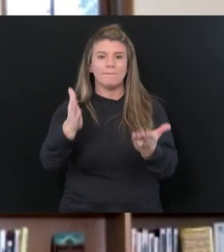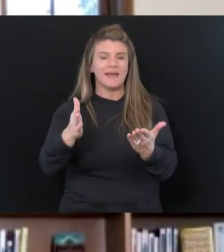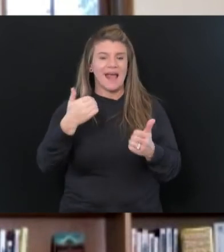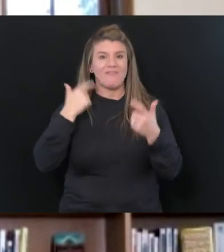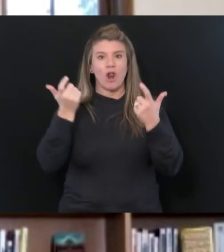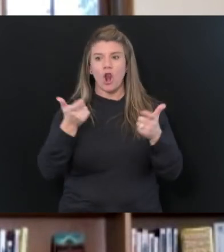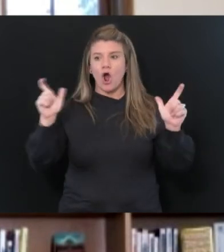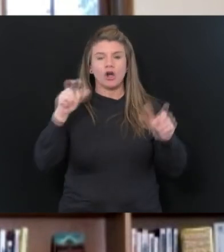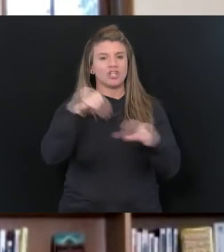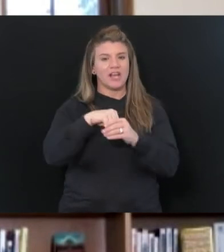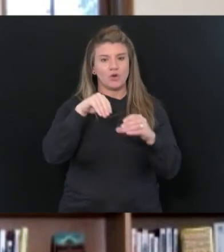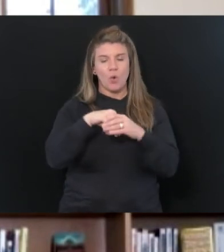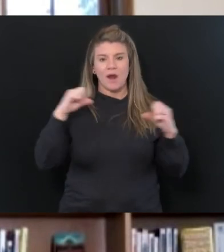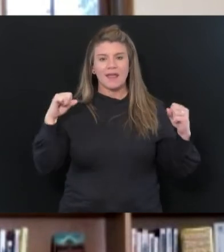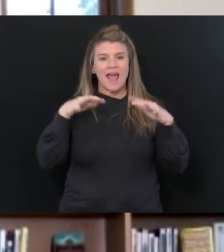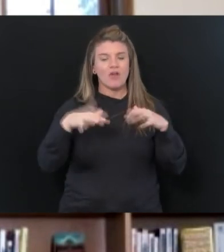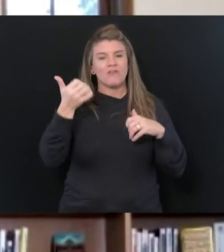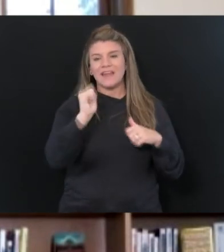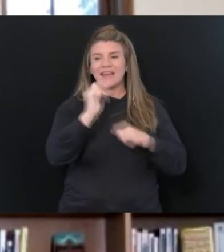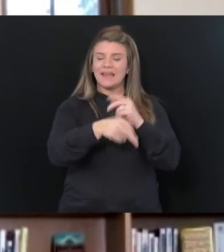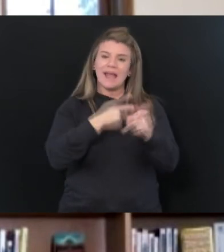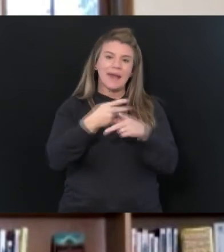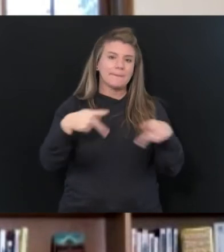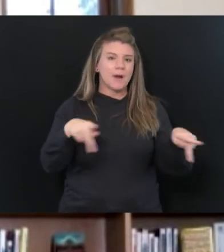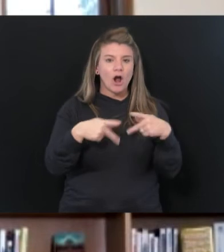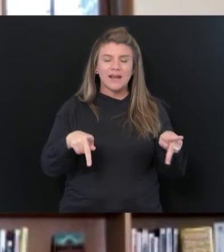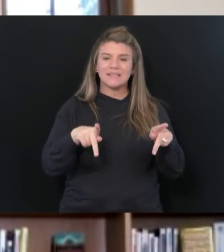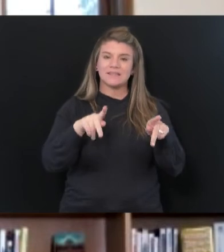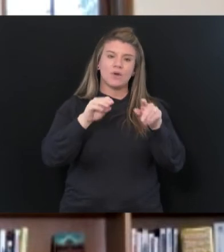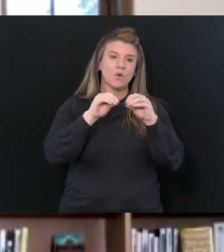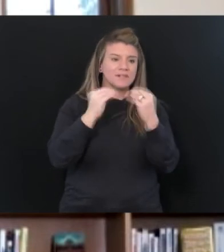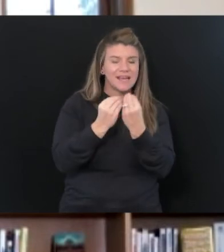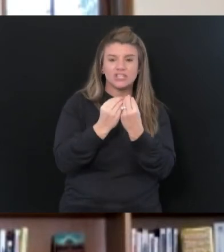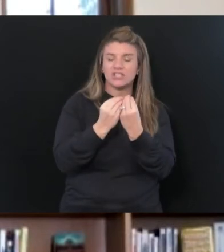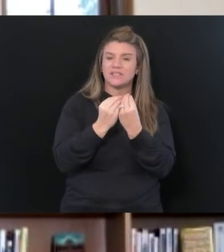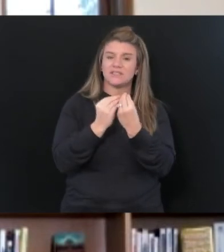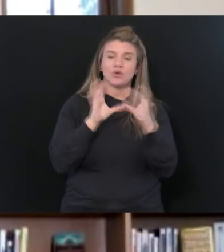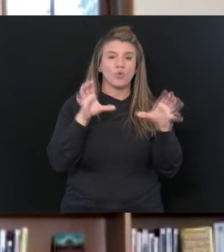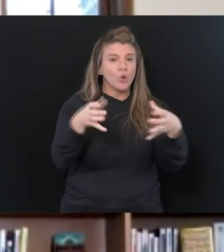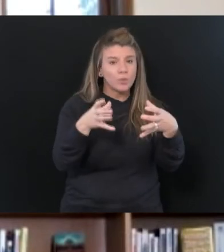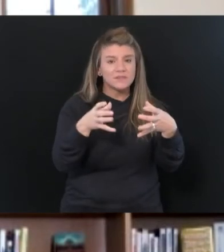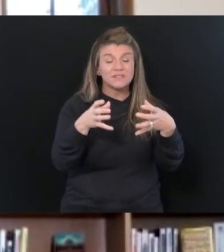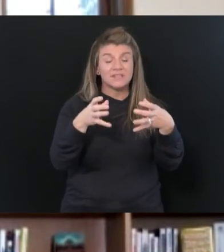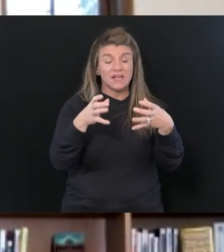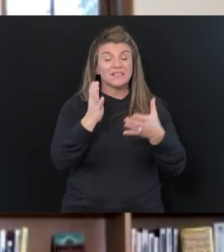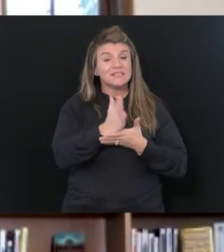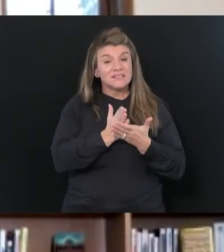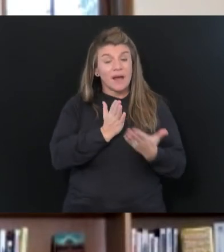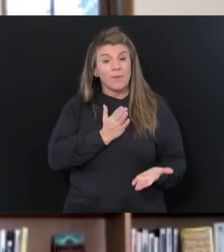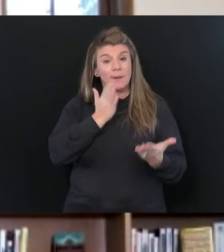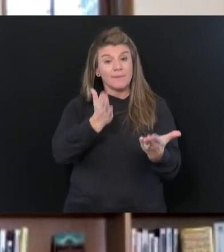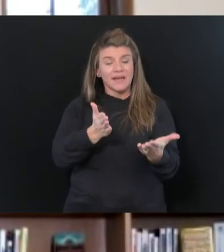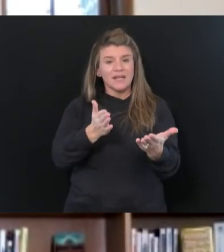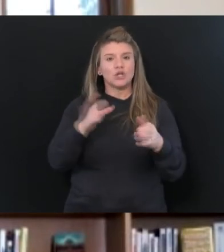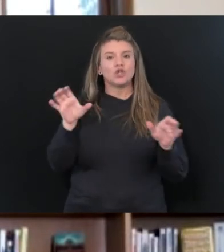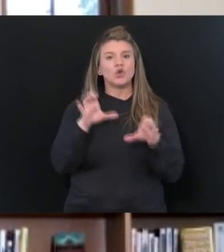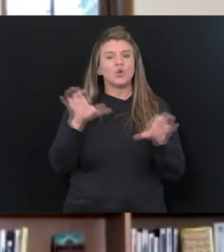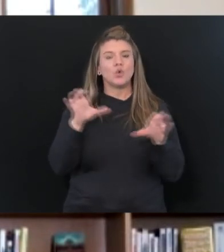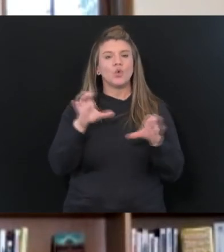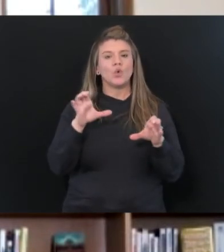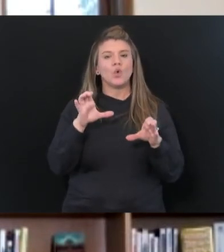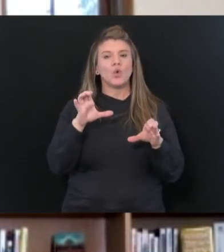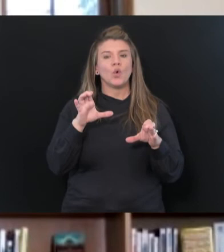indoor gatherings for any type of parties or organizations. Some recommendations would be to have